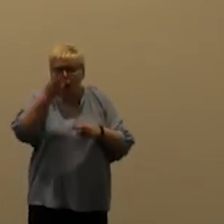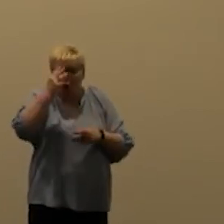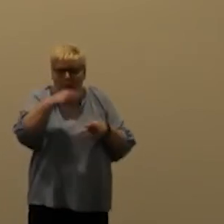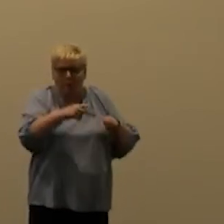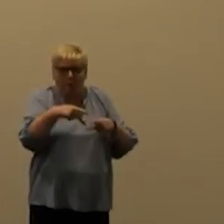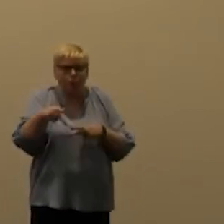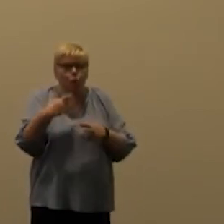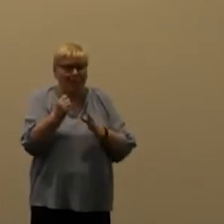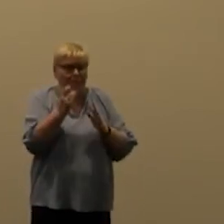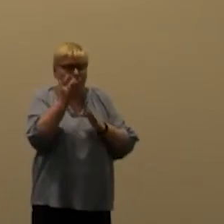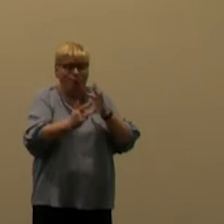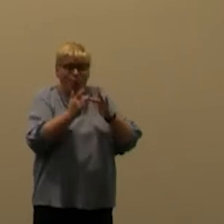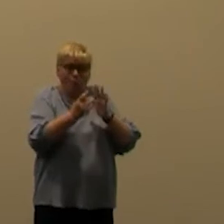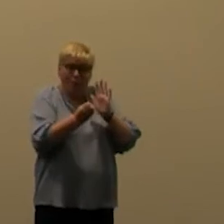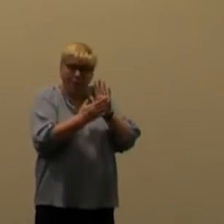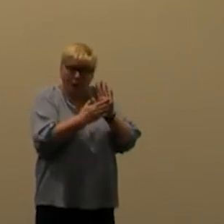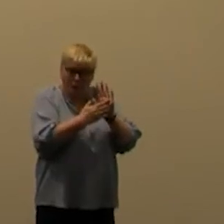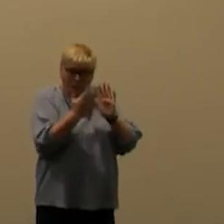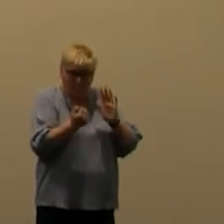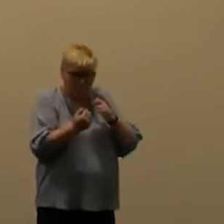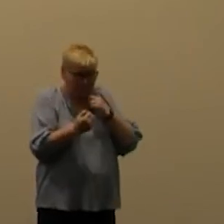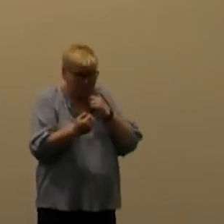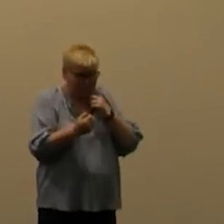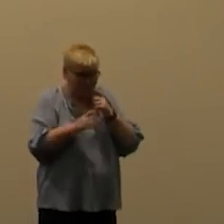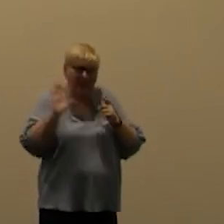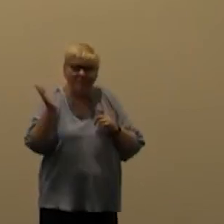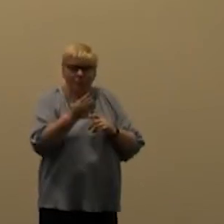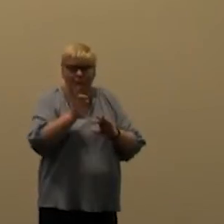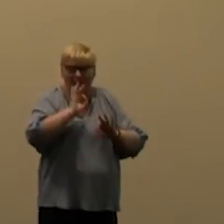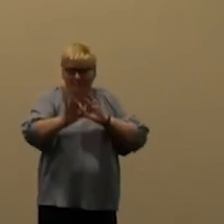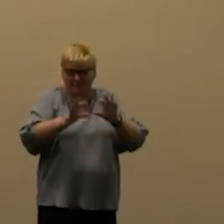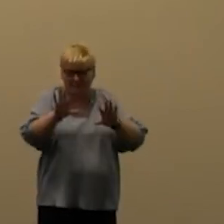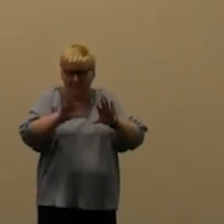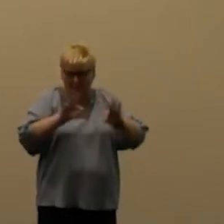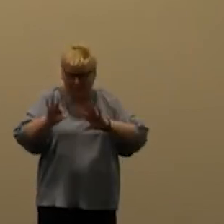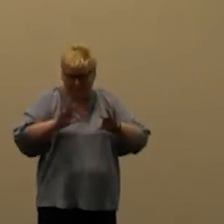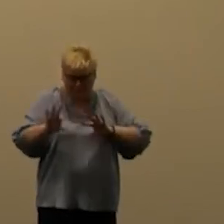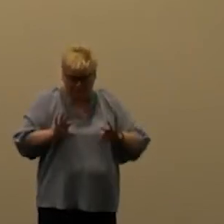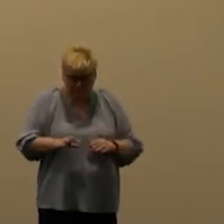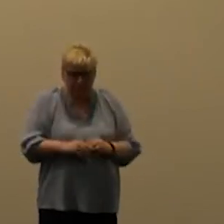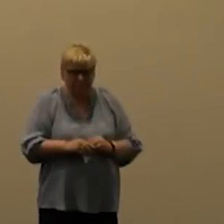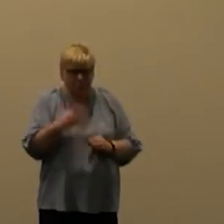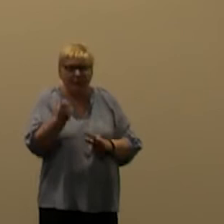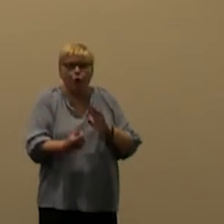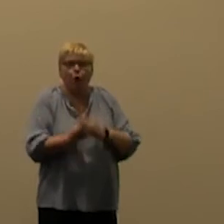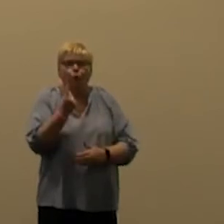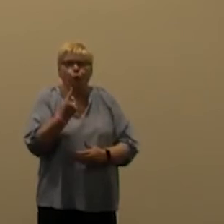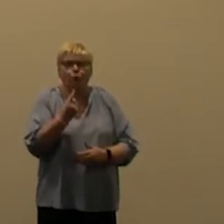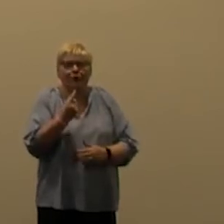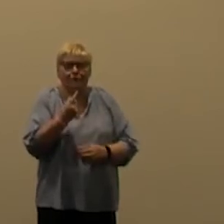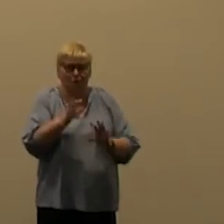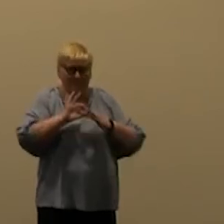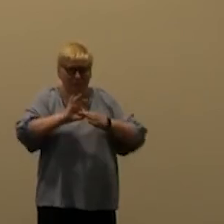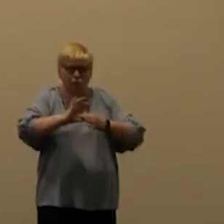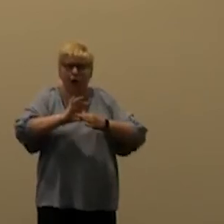deliver webinars and everybody is invited to those. So we're delivering that training. There is the opportunity for interaction throughout